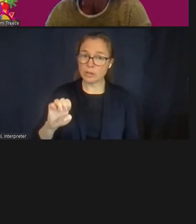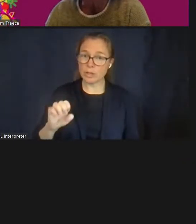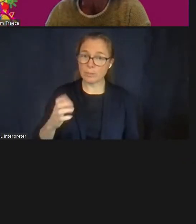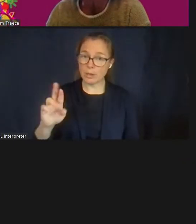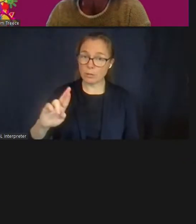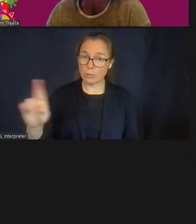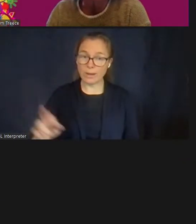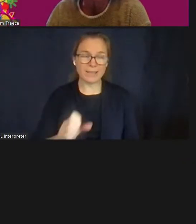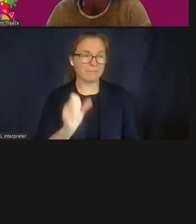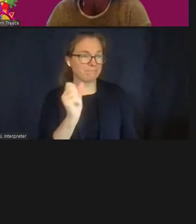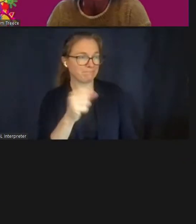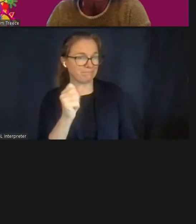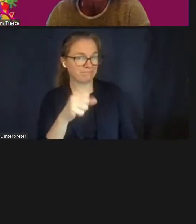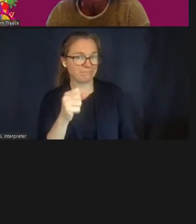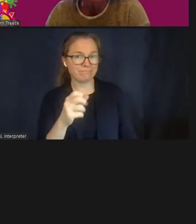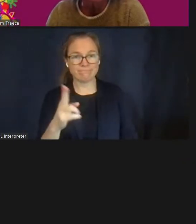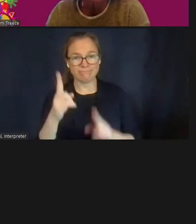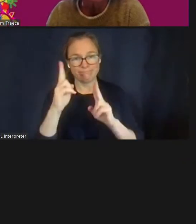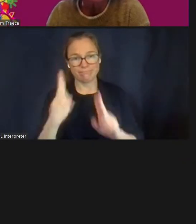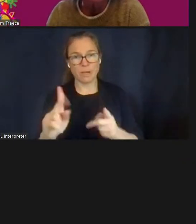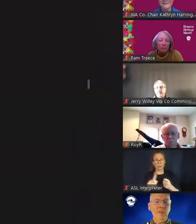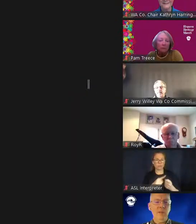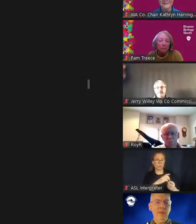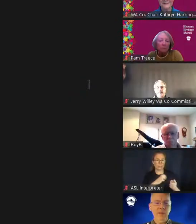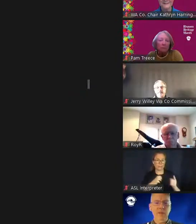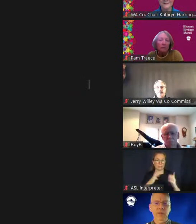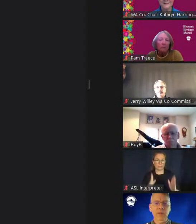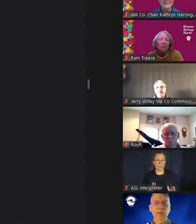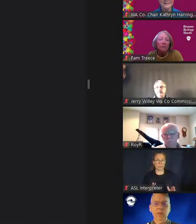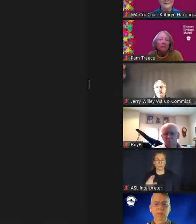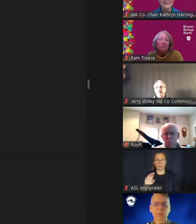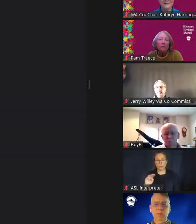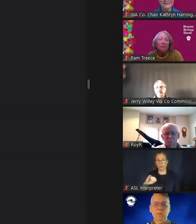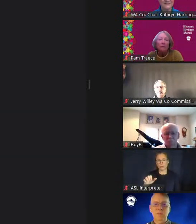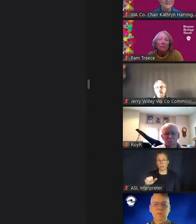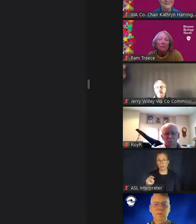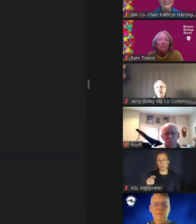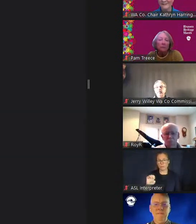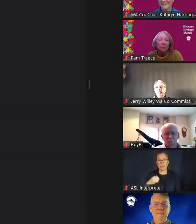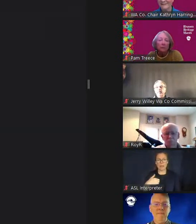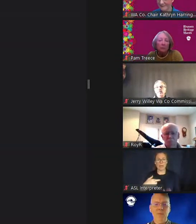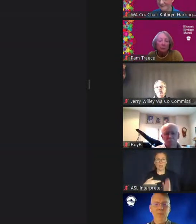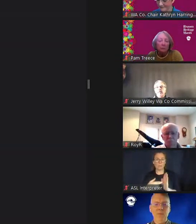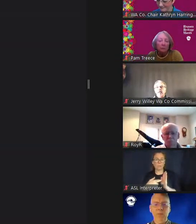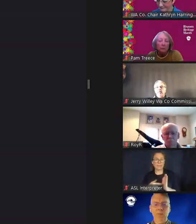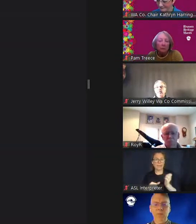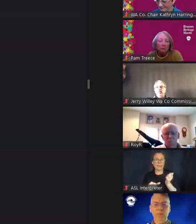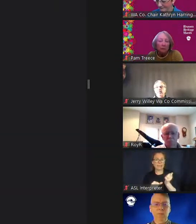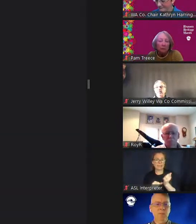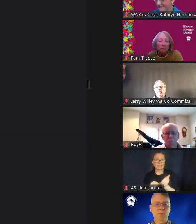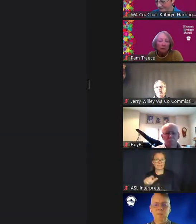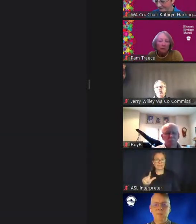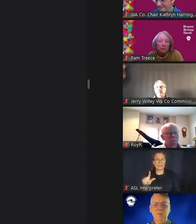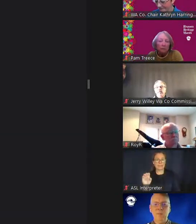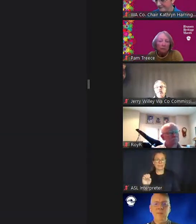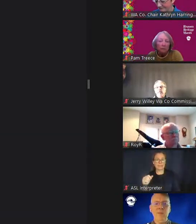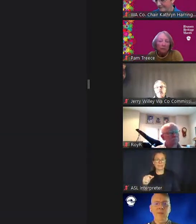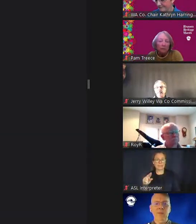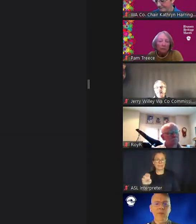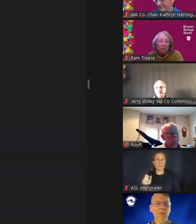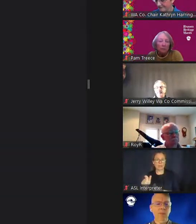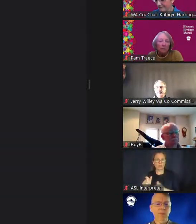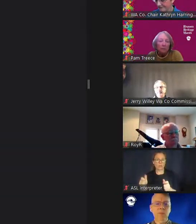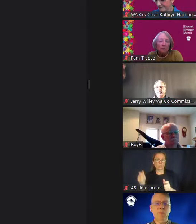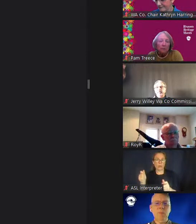am. Honorable Commissioners, my name is Jamie Maruka, and I represent Assistance League of Greater Portland, a